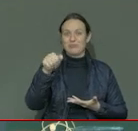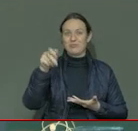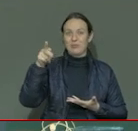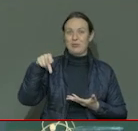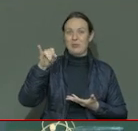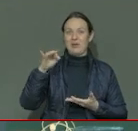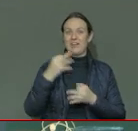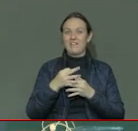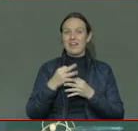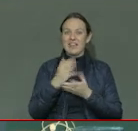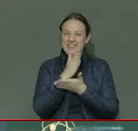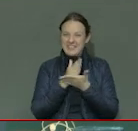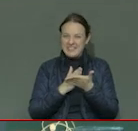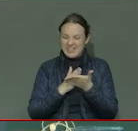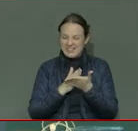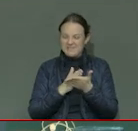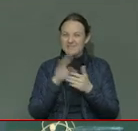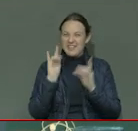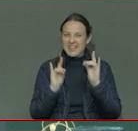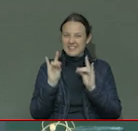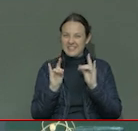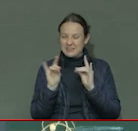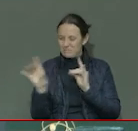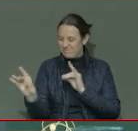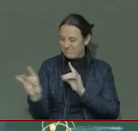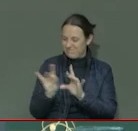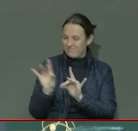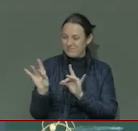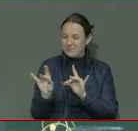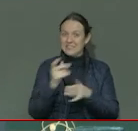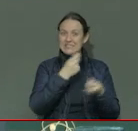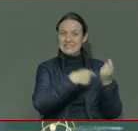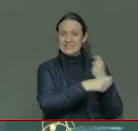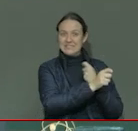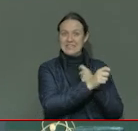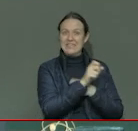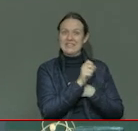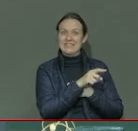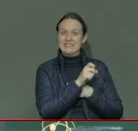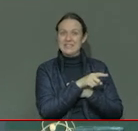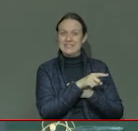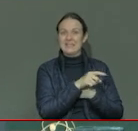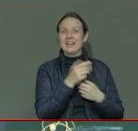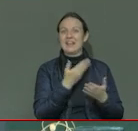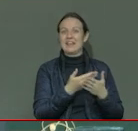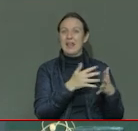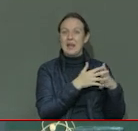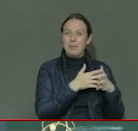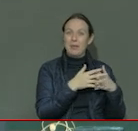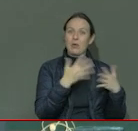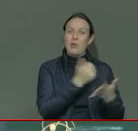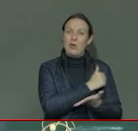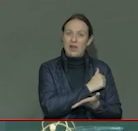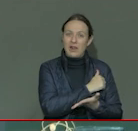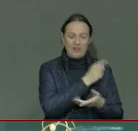father identifies a few animals that he decides he'll actually get more money if he sells those animals either in America or